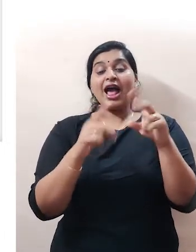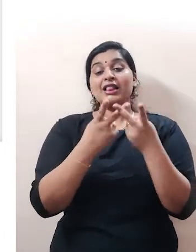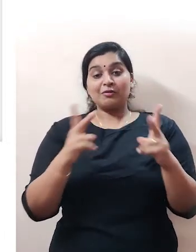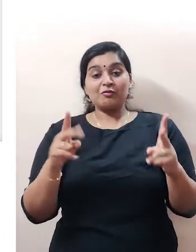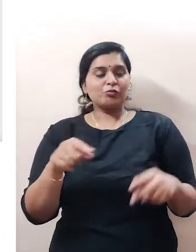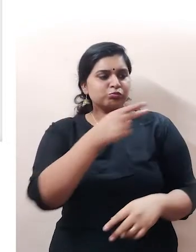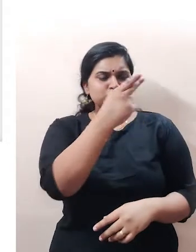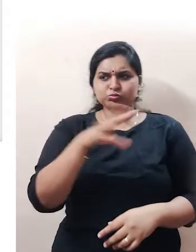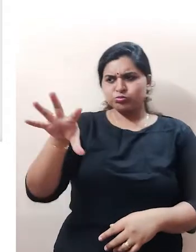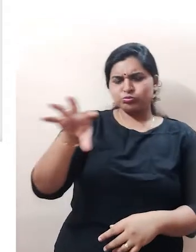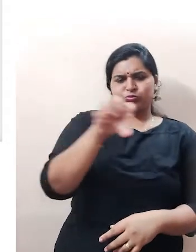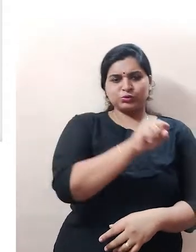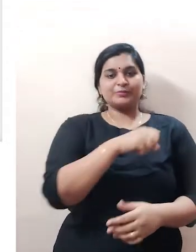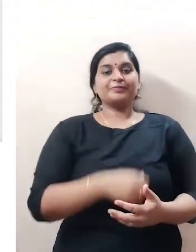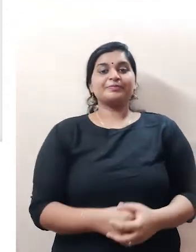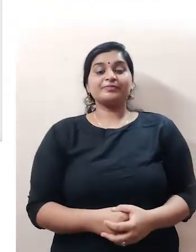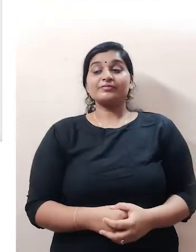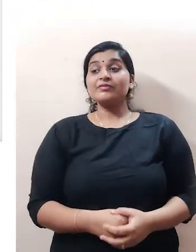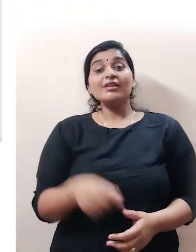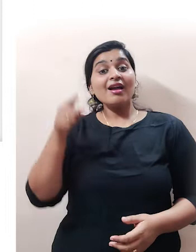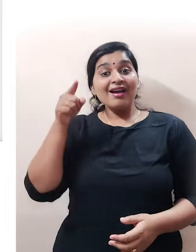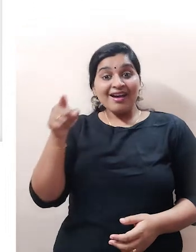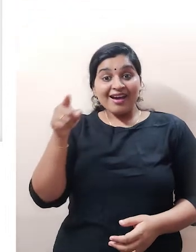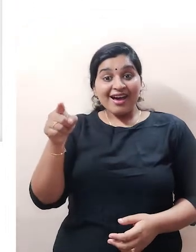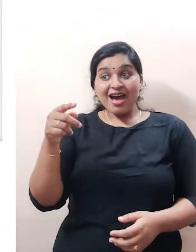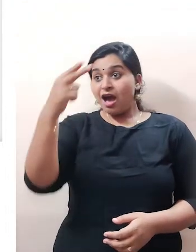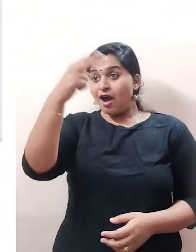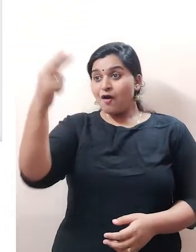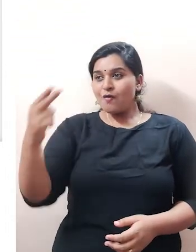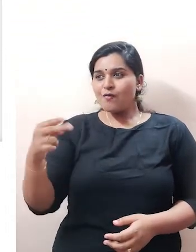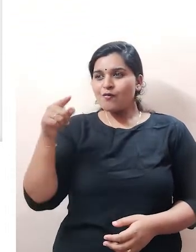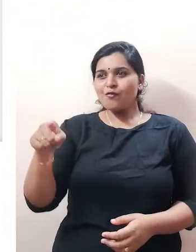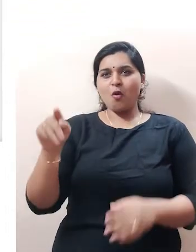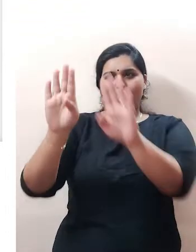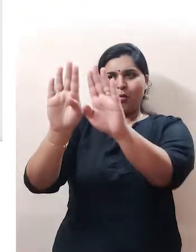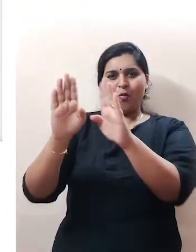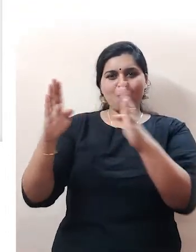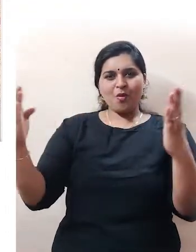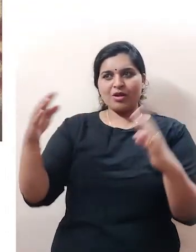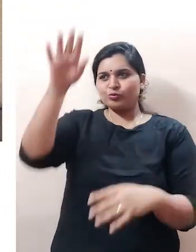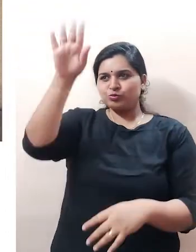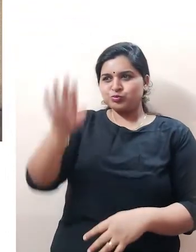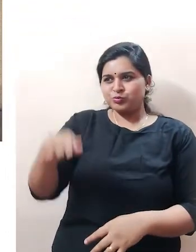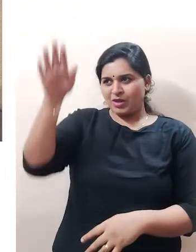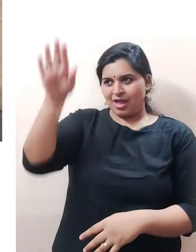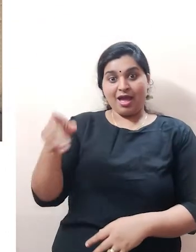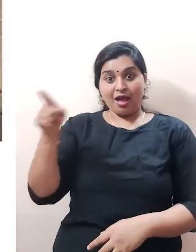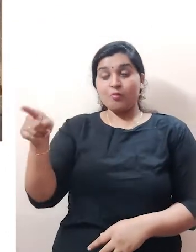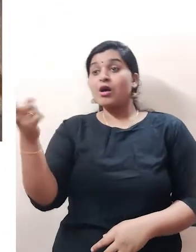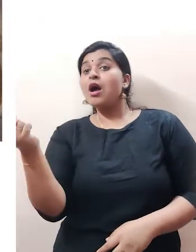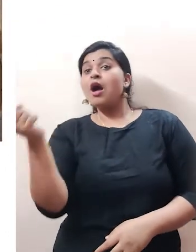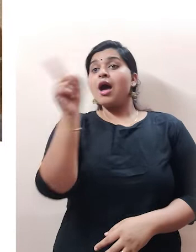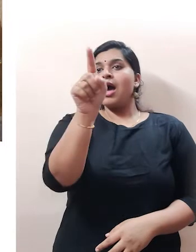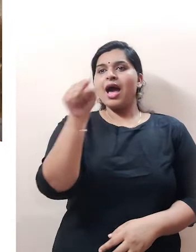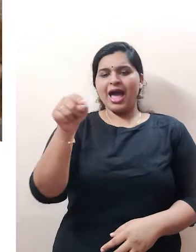Standing at the right edge of the composition, we see a patterned floor-to-ceiling window curtain. To the left is a table with a